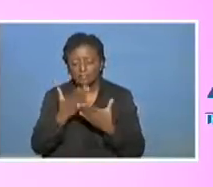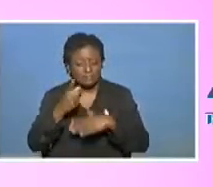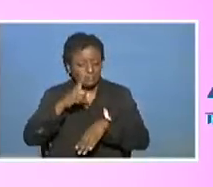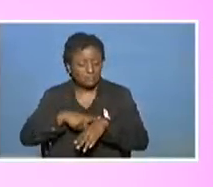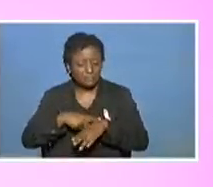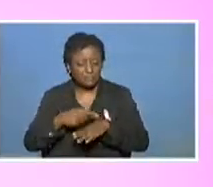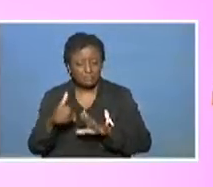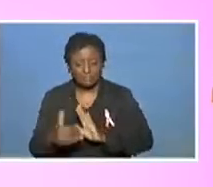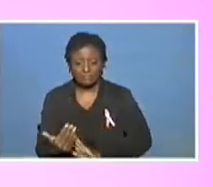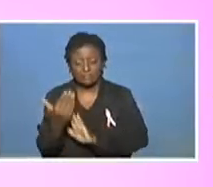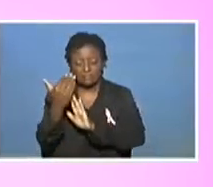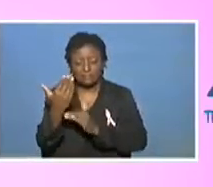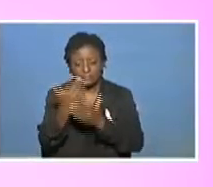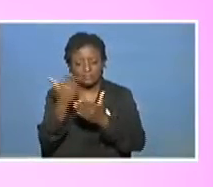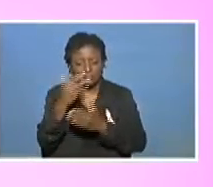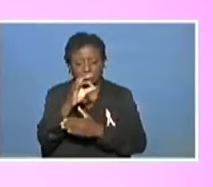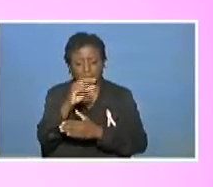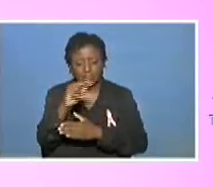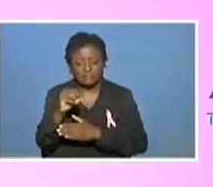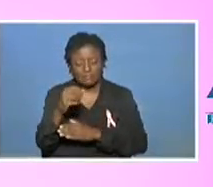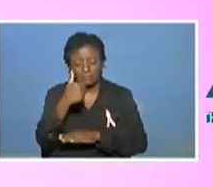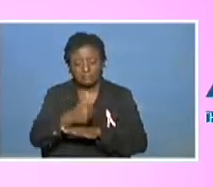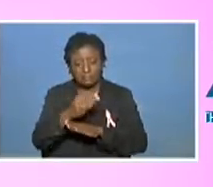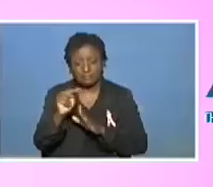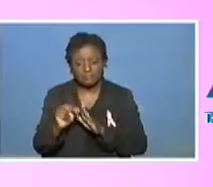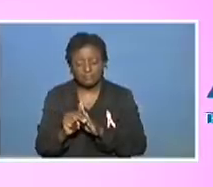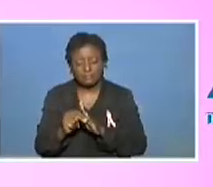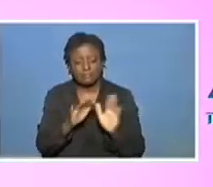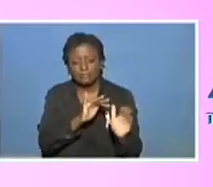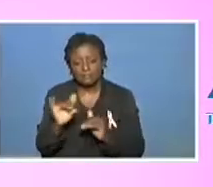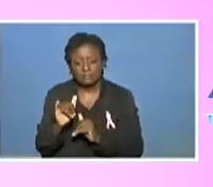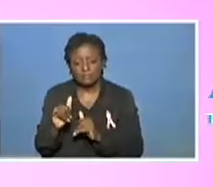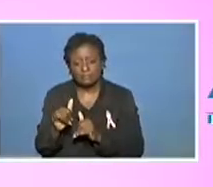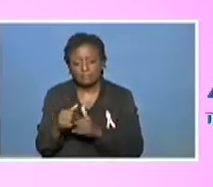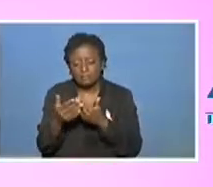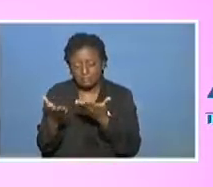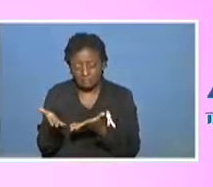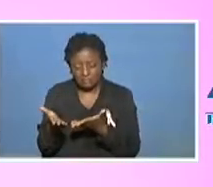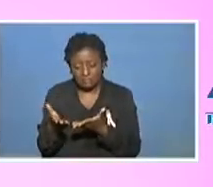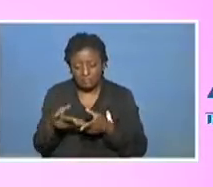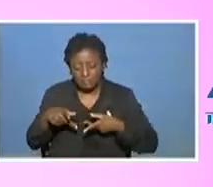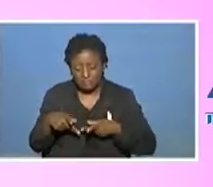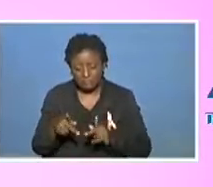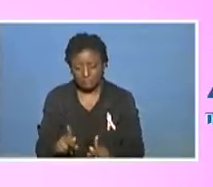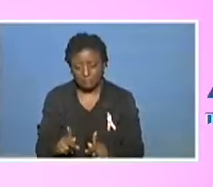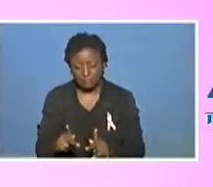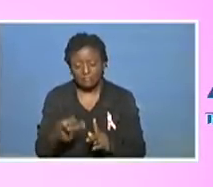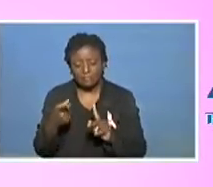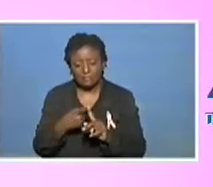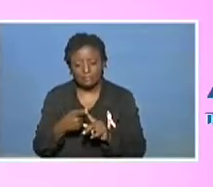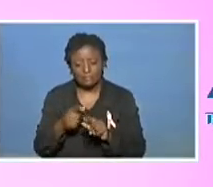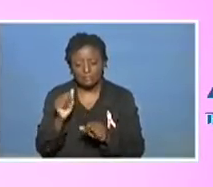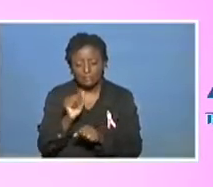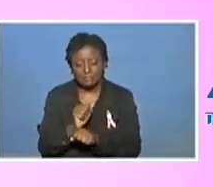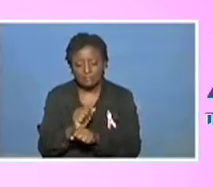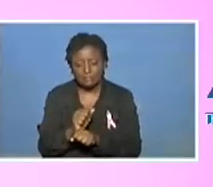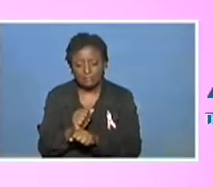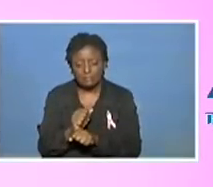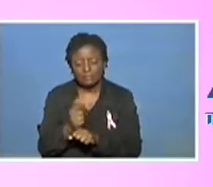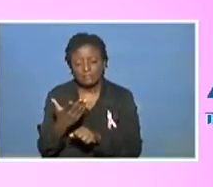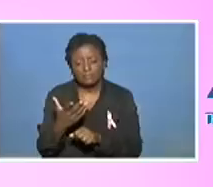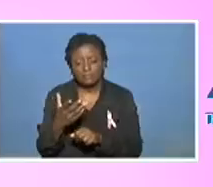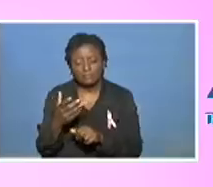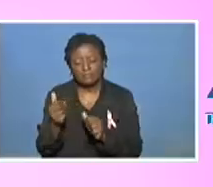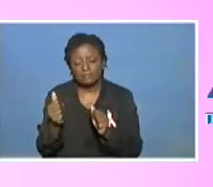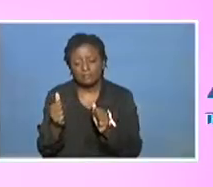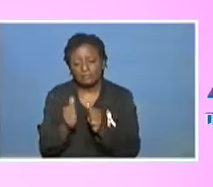the former F&M administration reportedly leaving in place a pathway to deal with the potential of blacklisting that he charges the